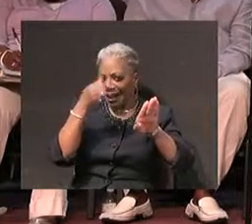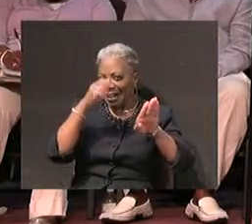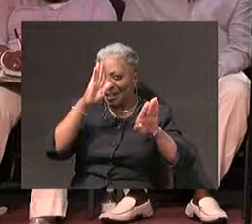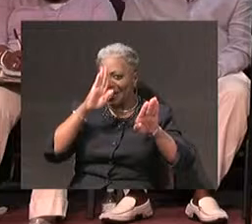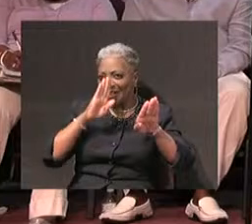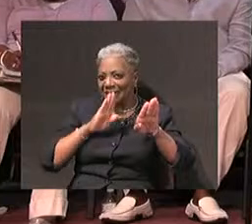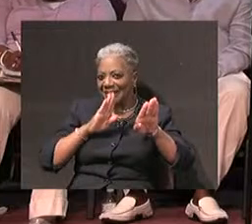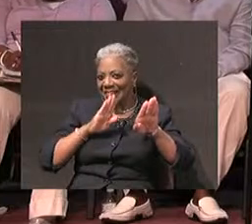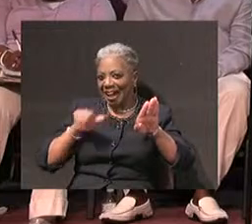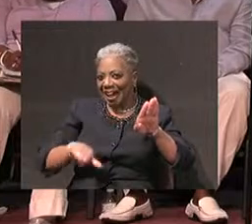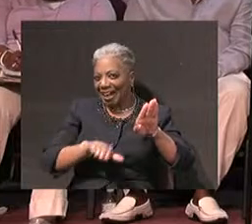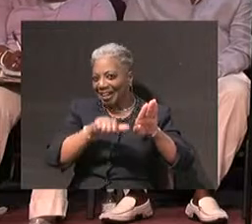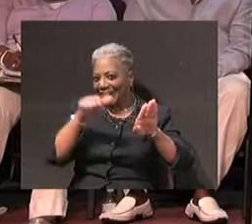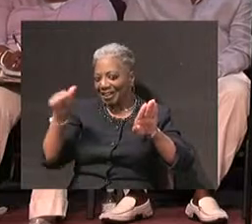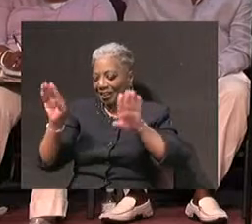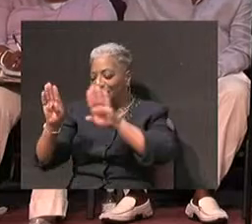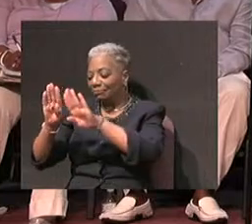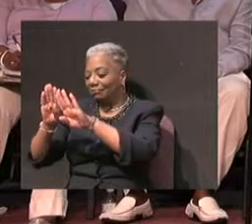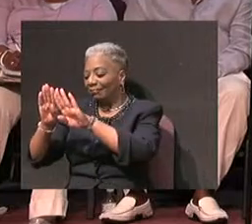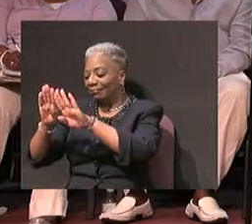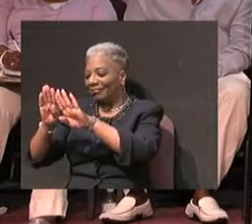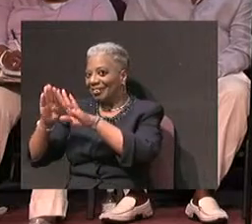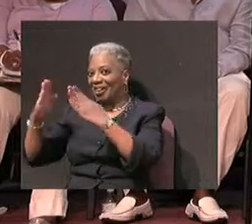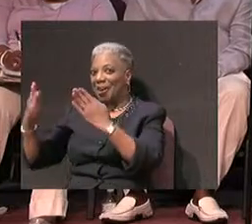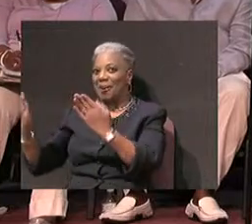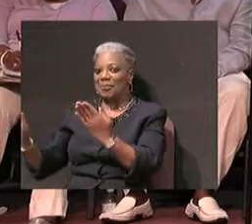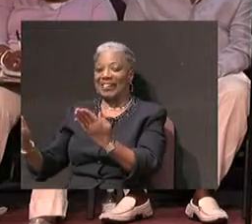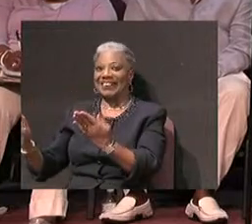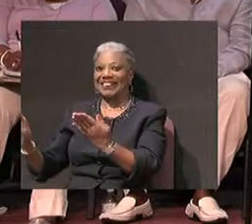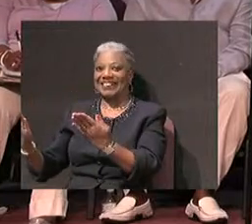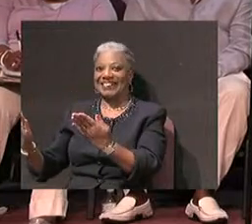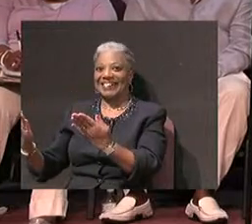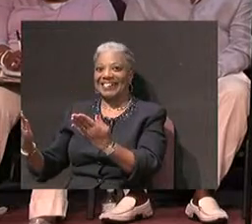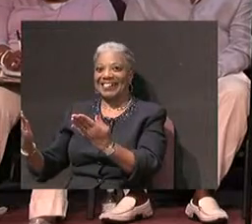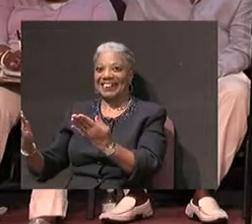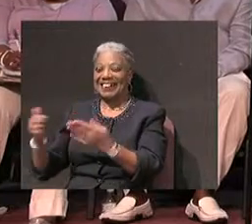Sometimes God will take your mess and say, I gave you a mess because I'm going to give you a miracle.